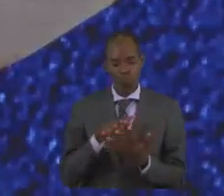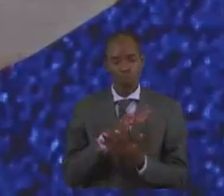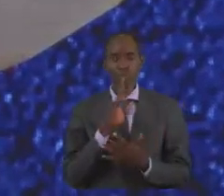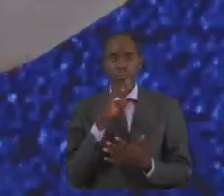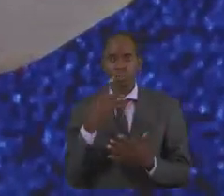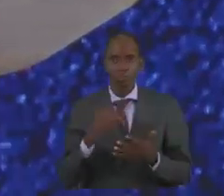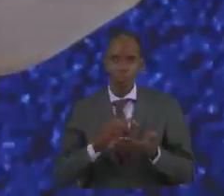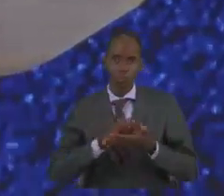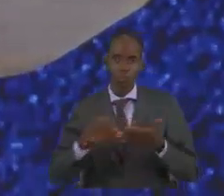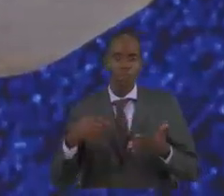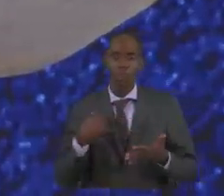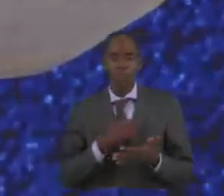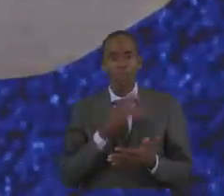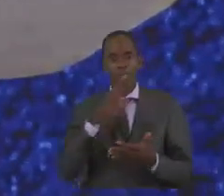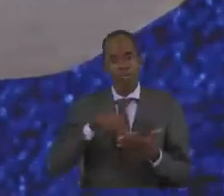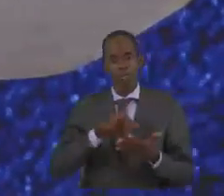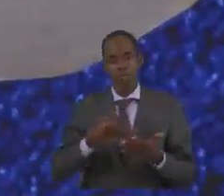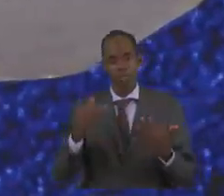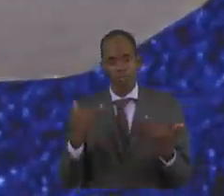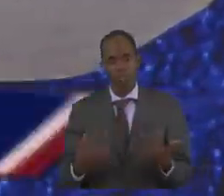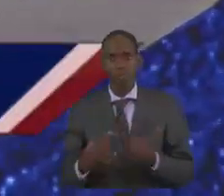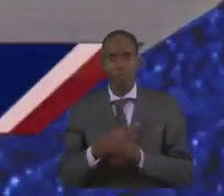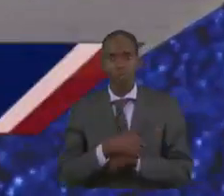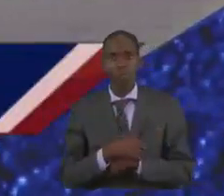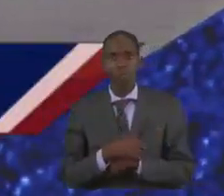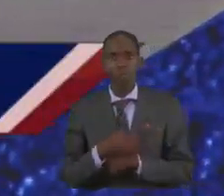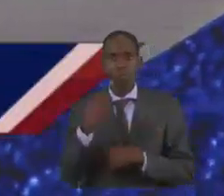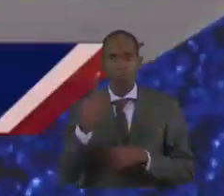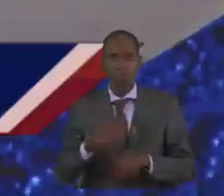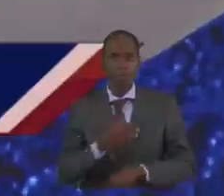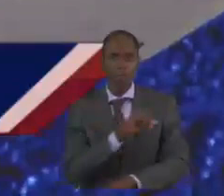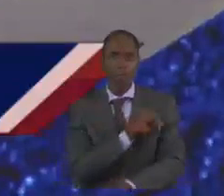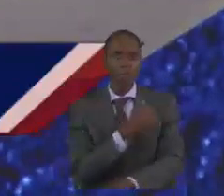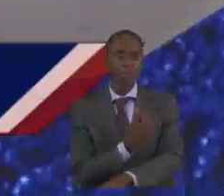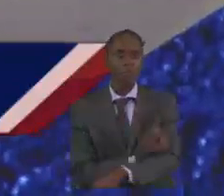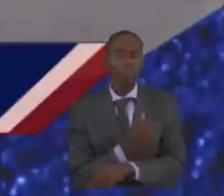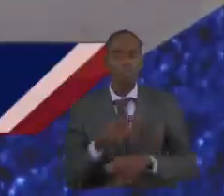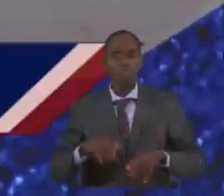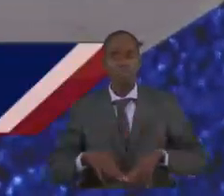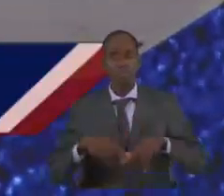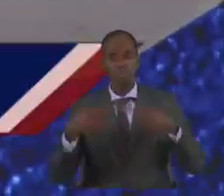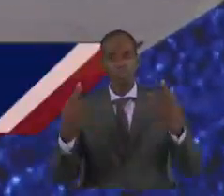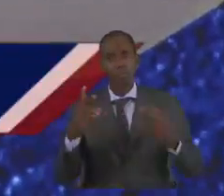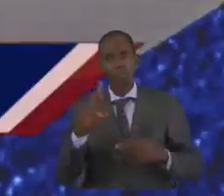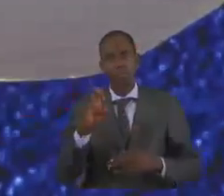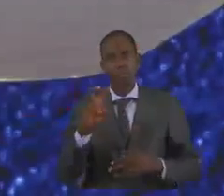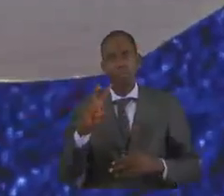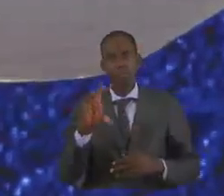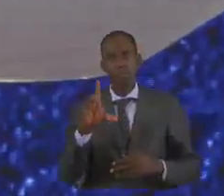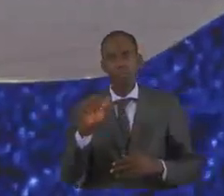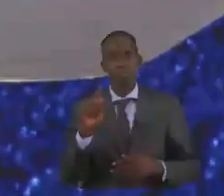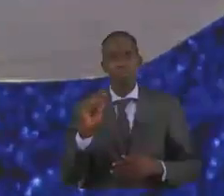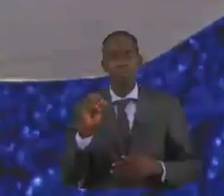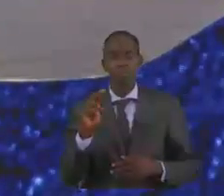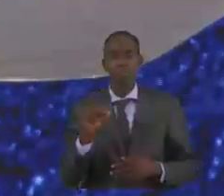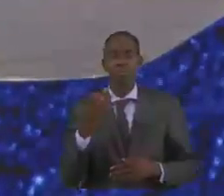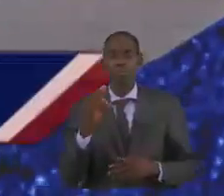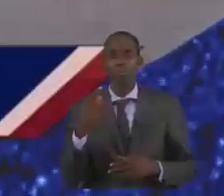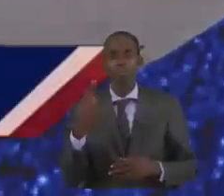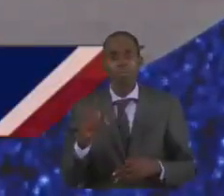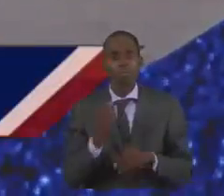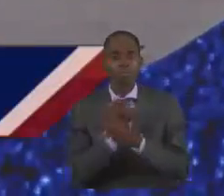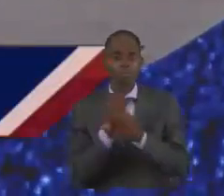verses we're looking at today. The authoritative revelation of the saving